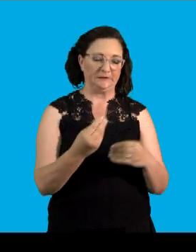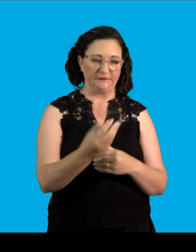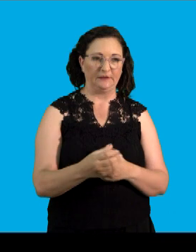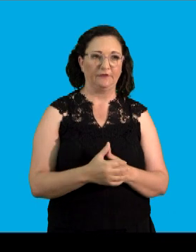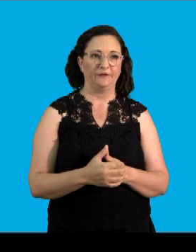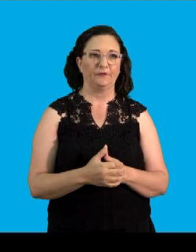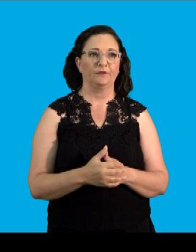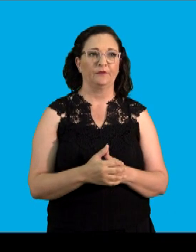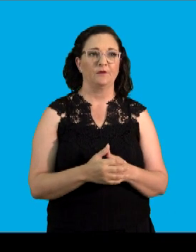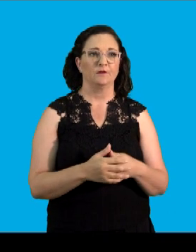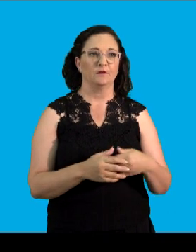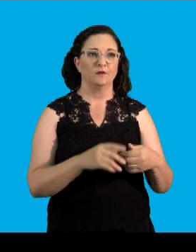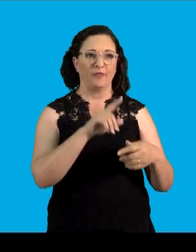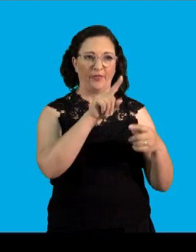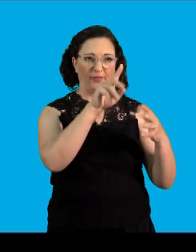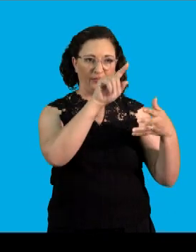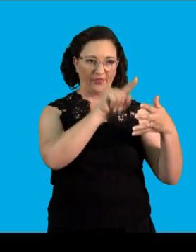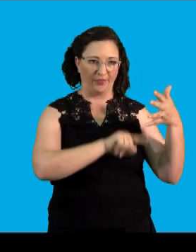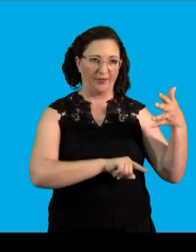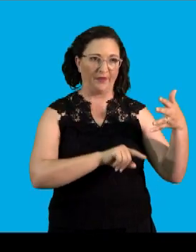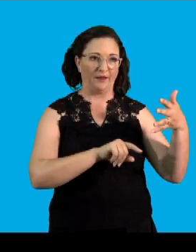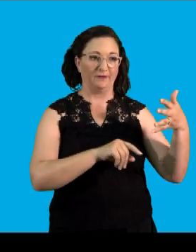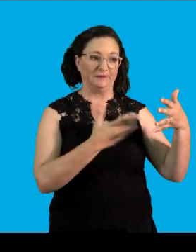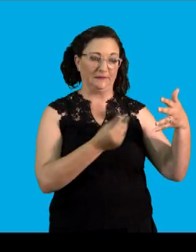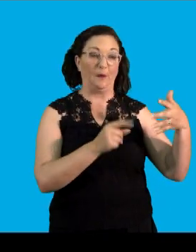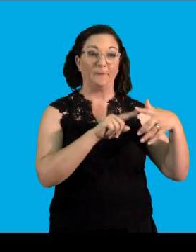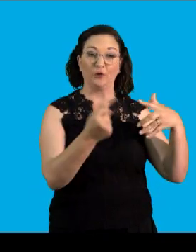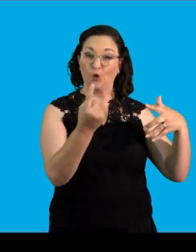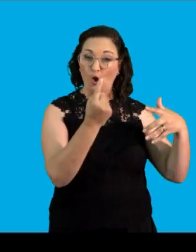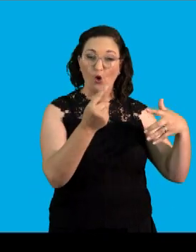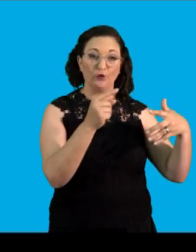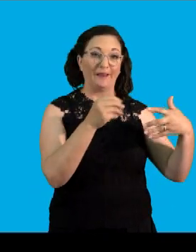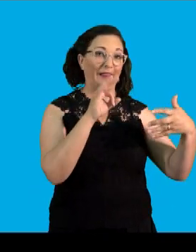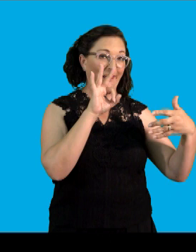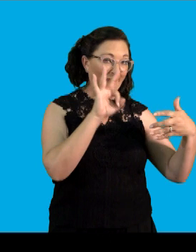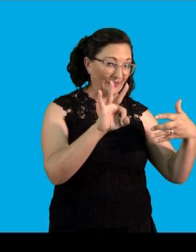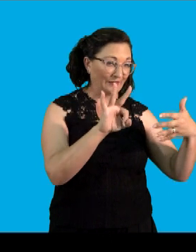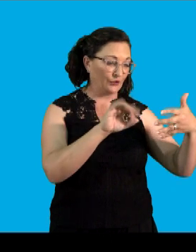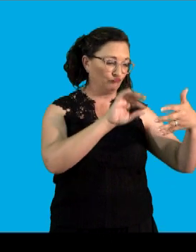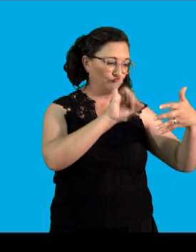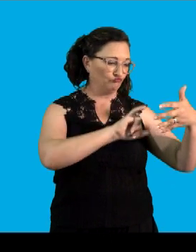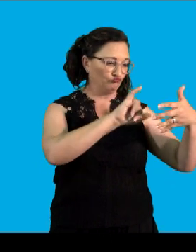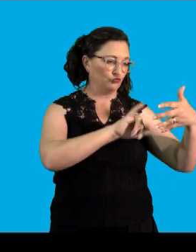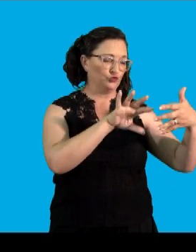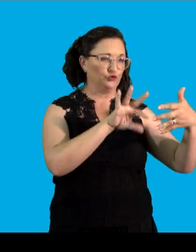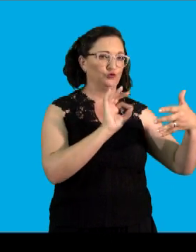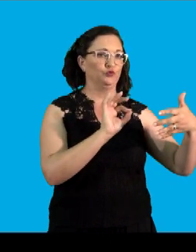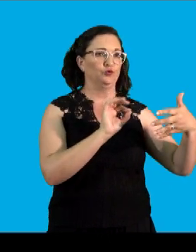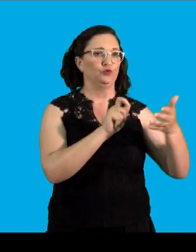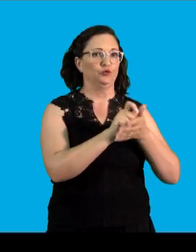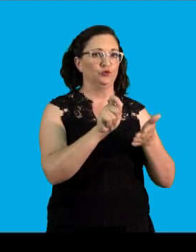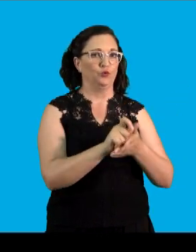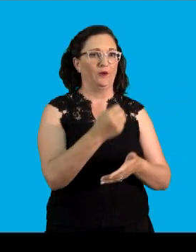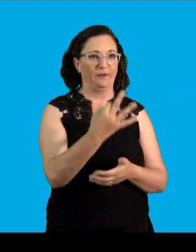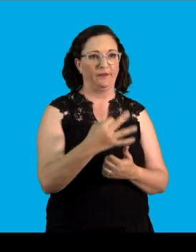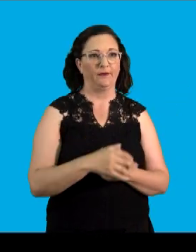right, so these are the 3 components. So any of the 3 components that you write. Remember, we want